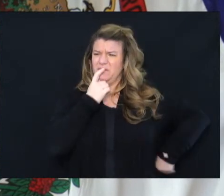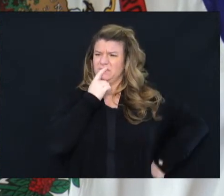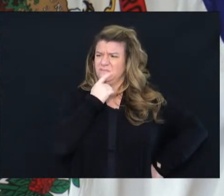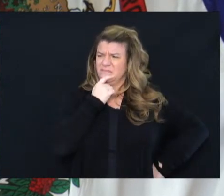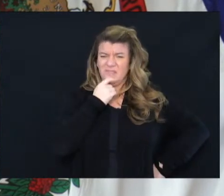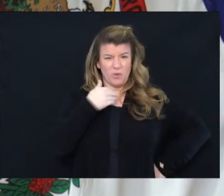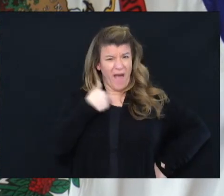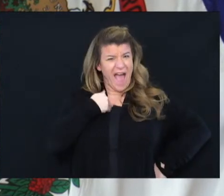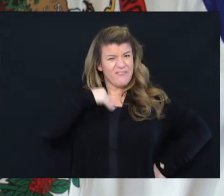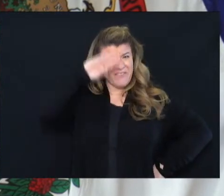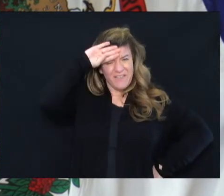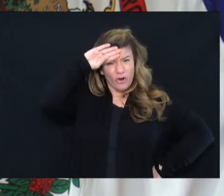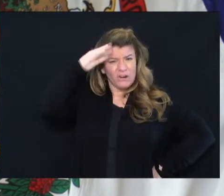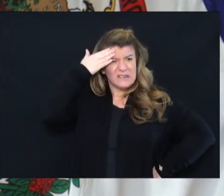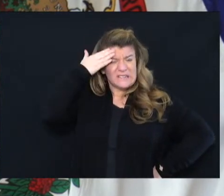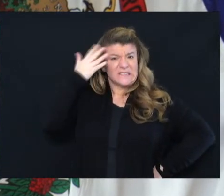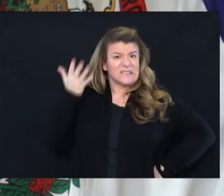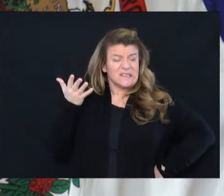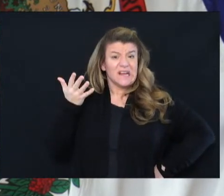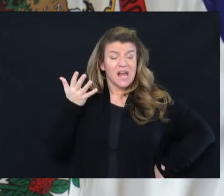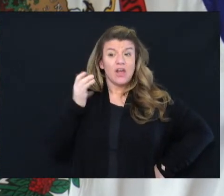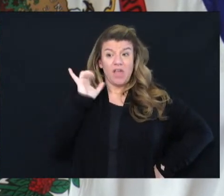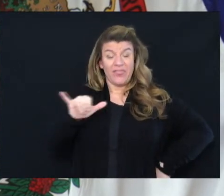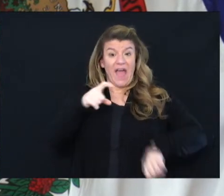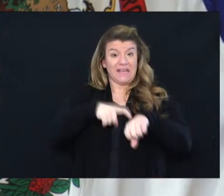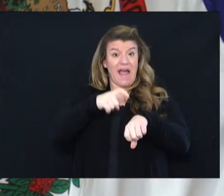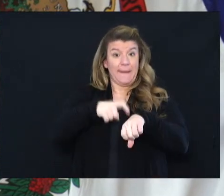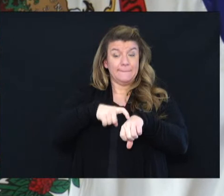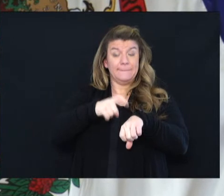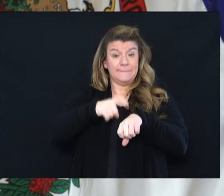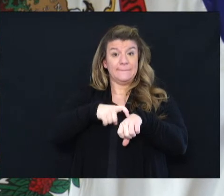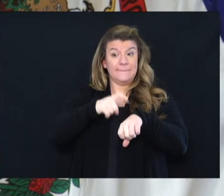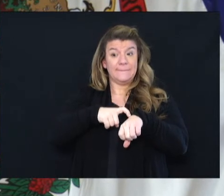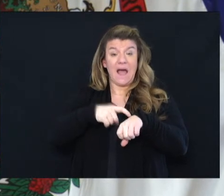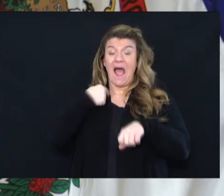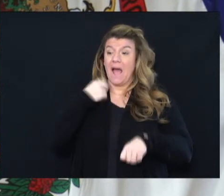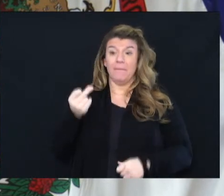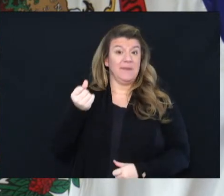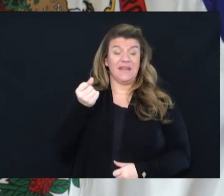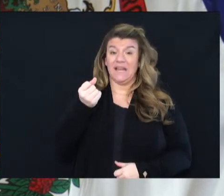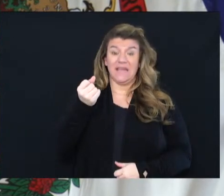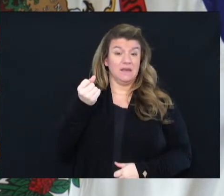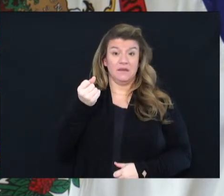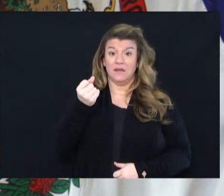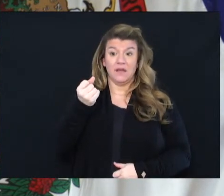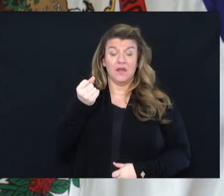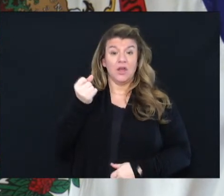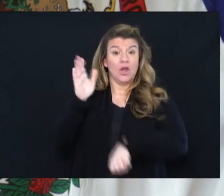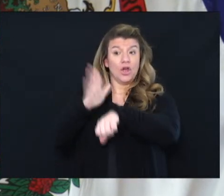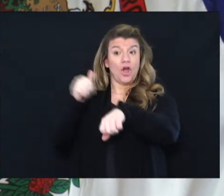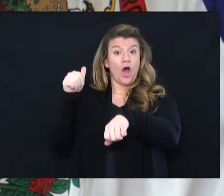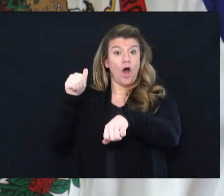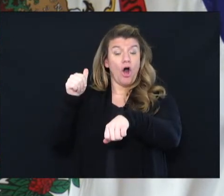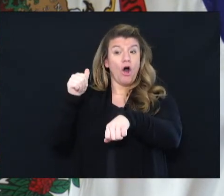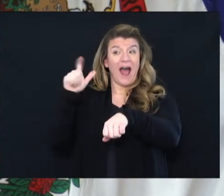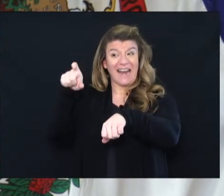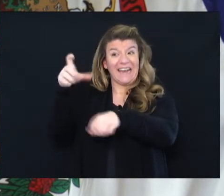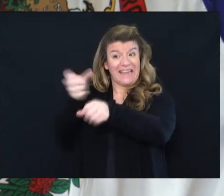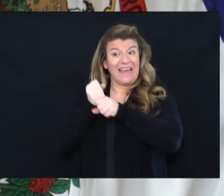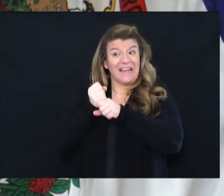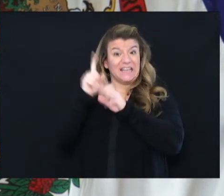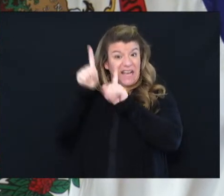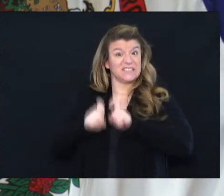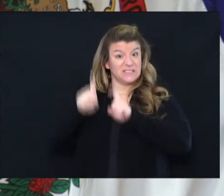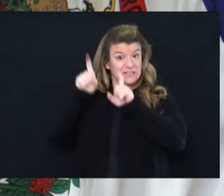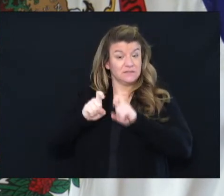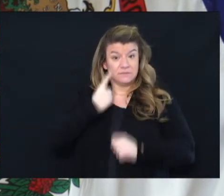running a fever? And so at that point in time, I immediately called to get tested,